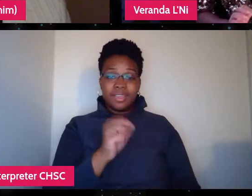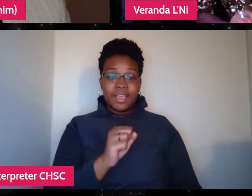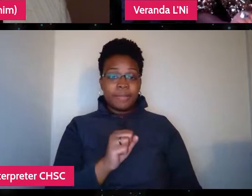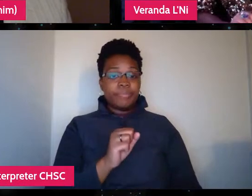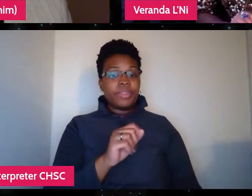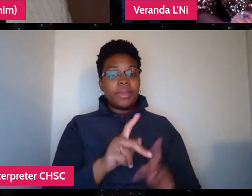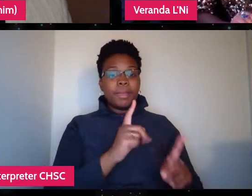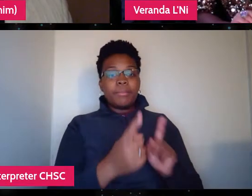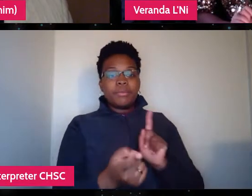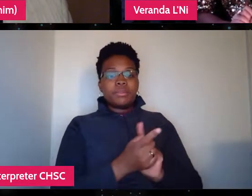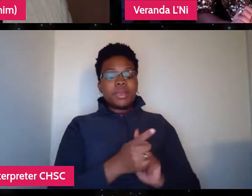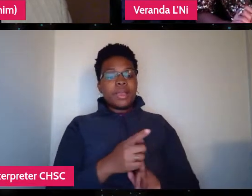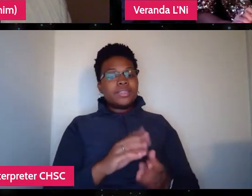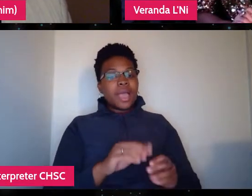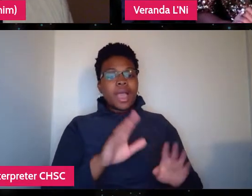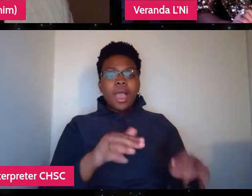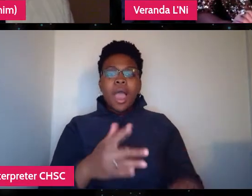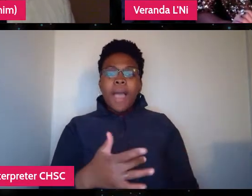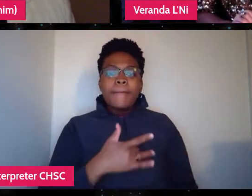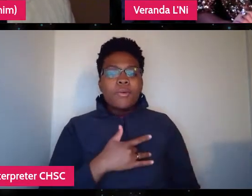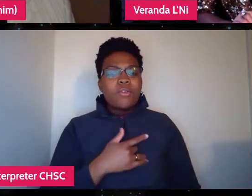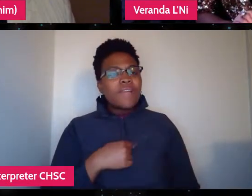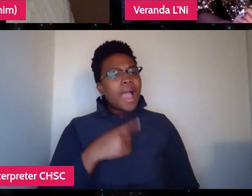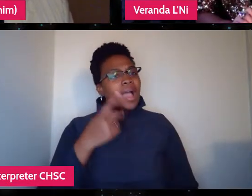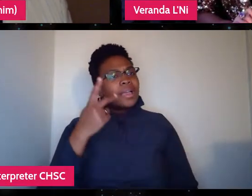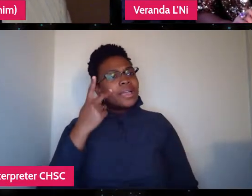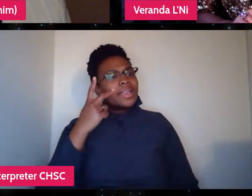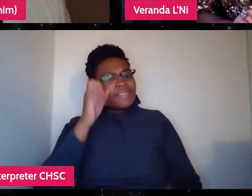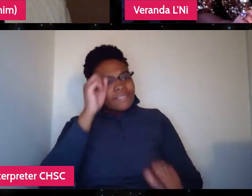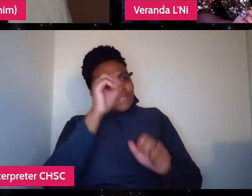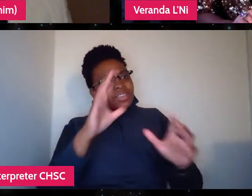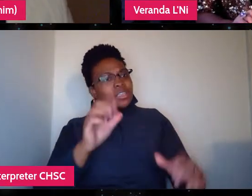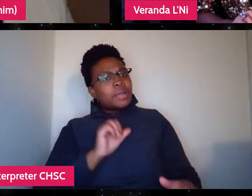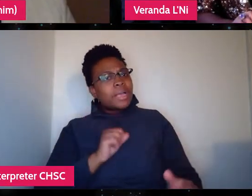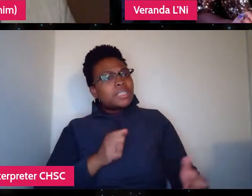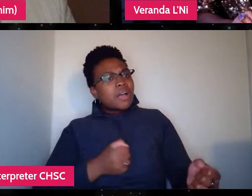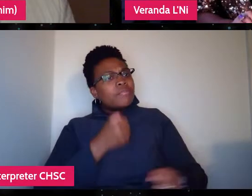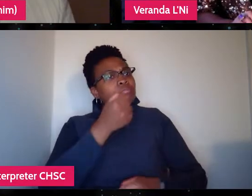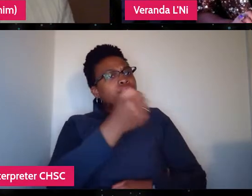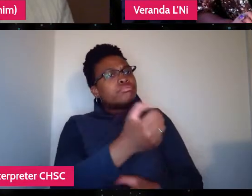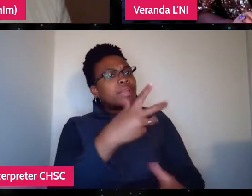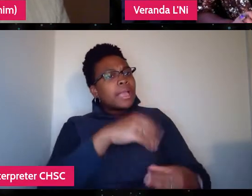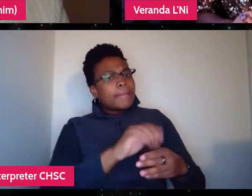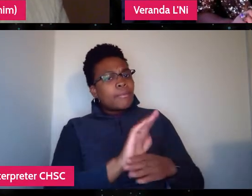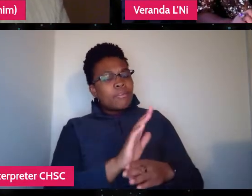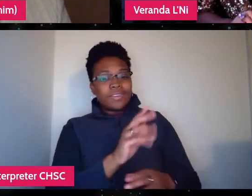moved them or that they saw themselves in it. That's like the highest honor to me as a filmmaker.